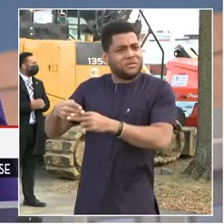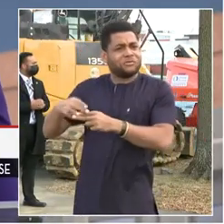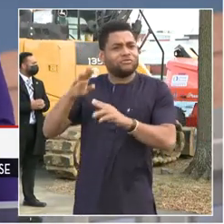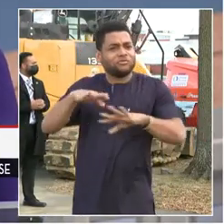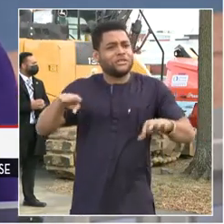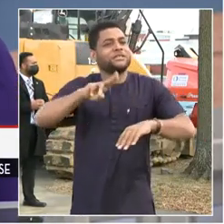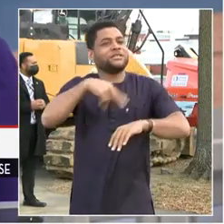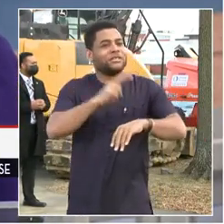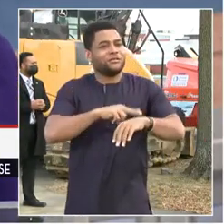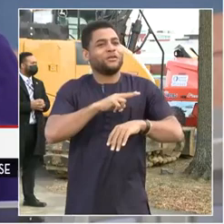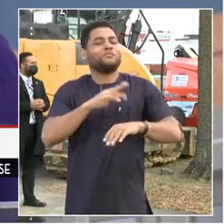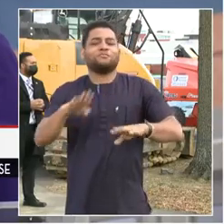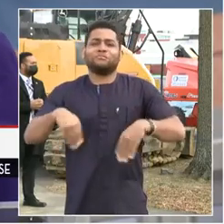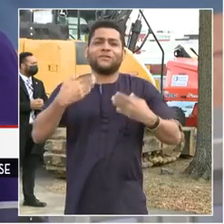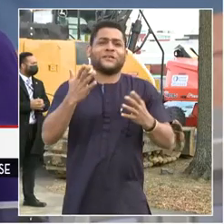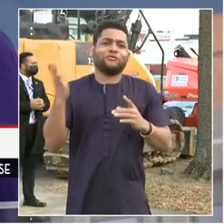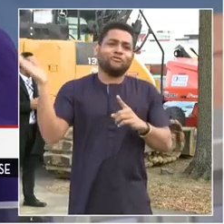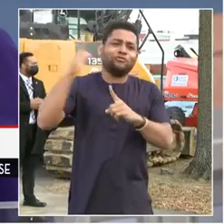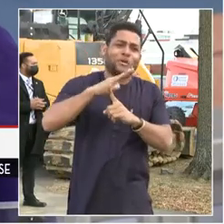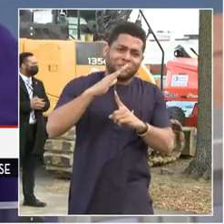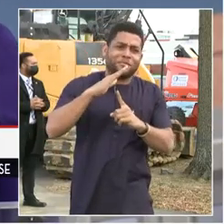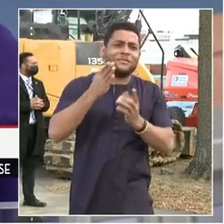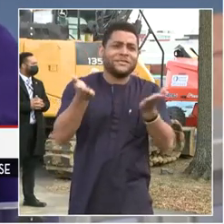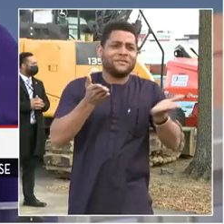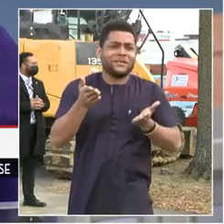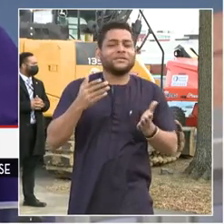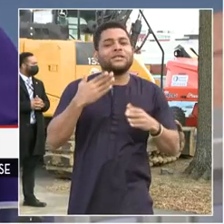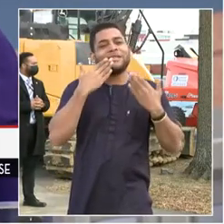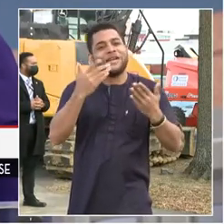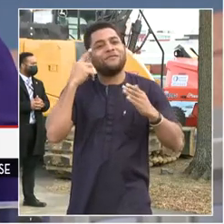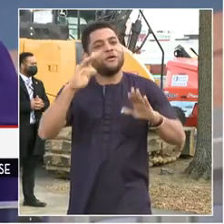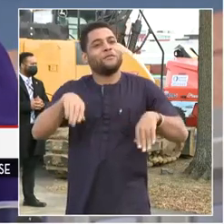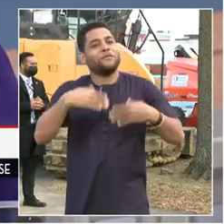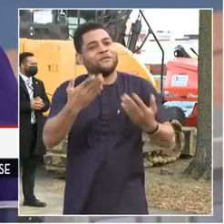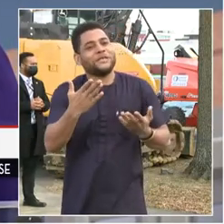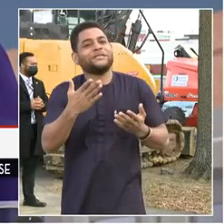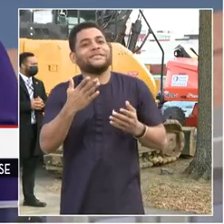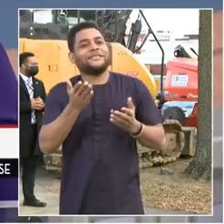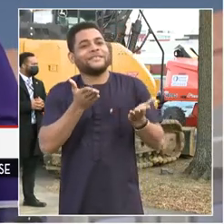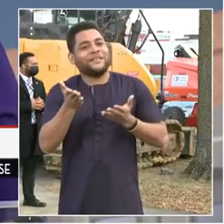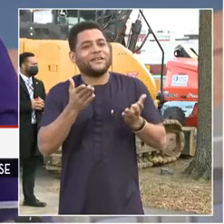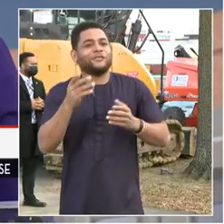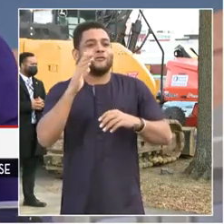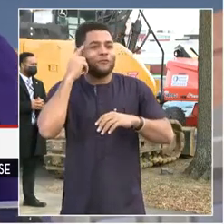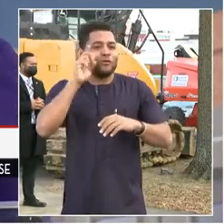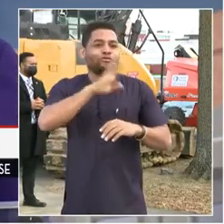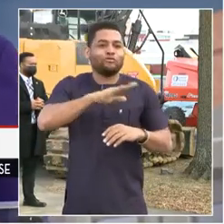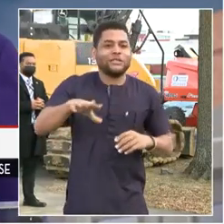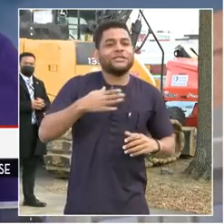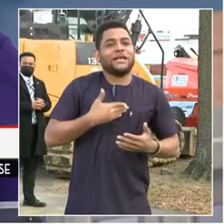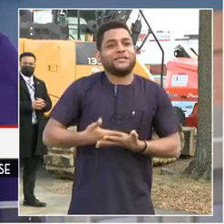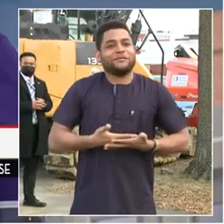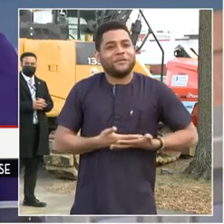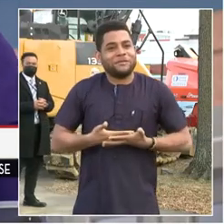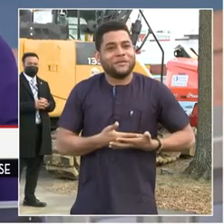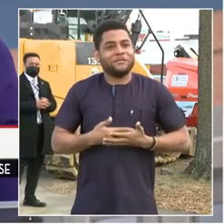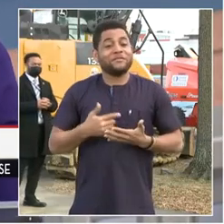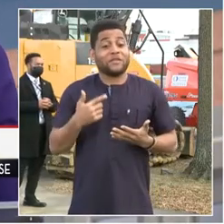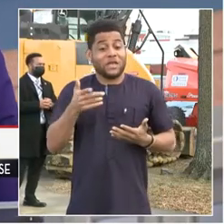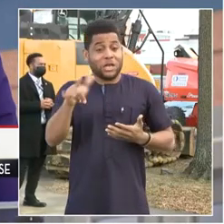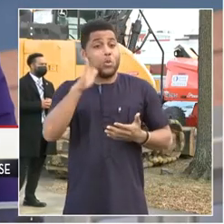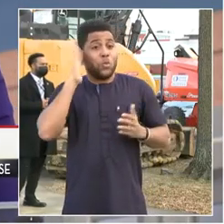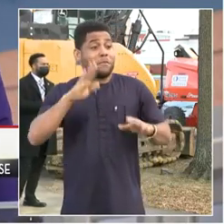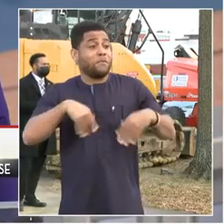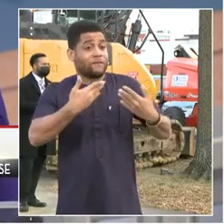for stepping up to provide pediatric and infant care at the new hospital. We appreciate all